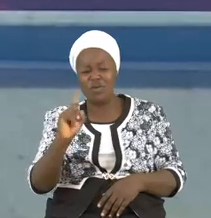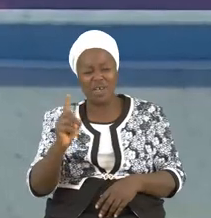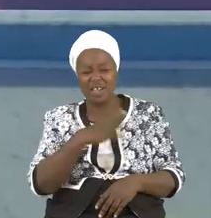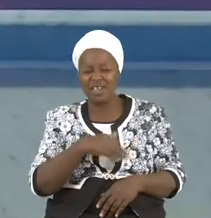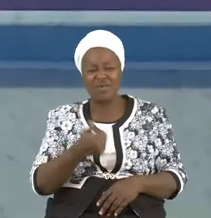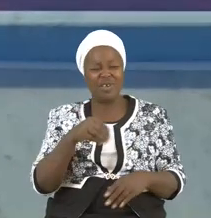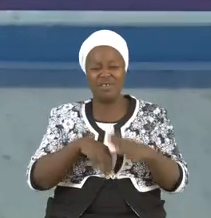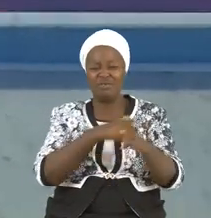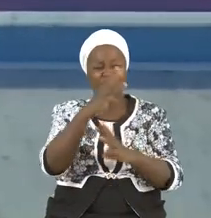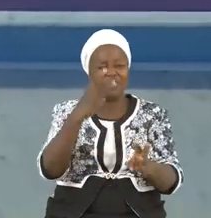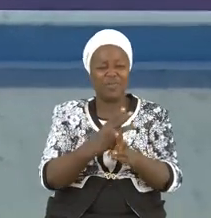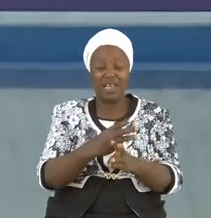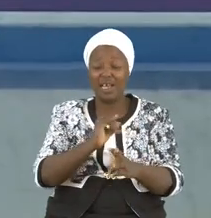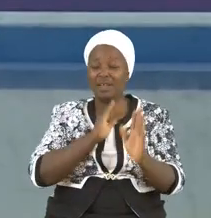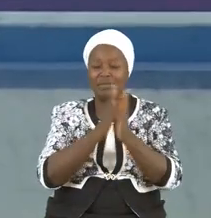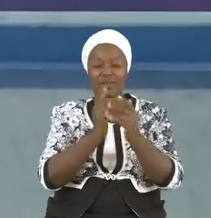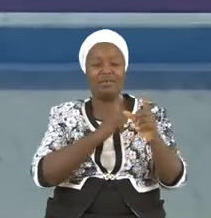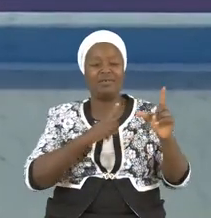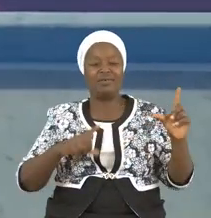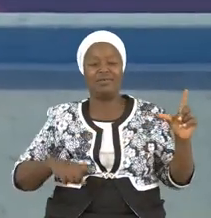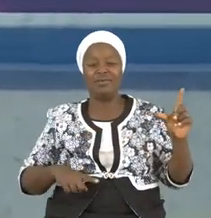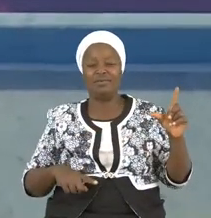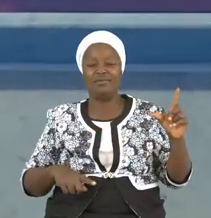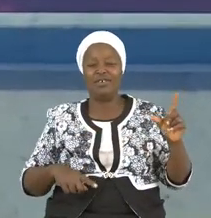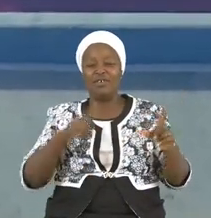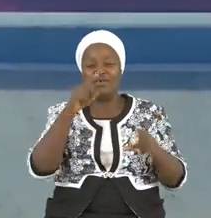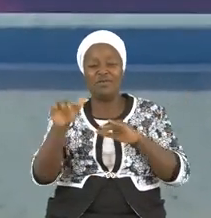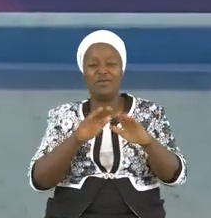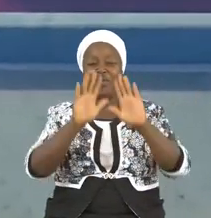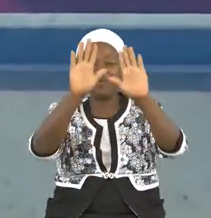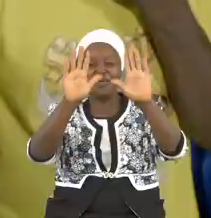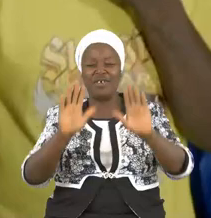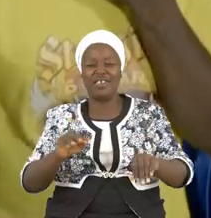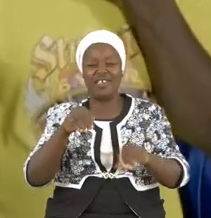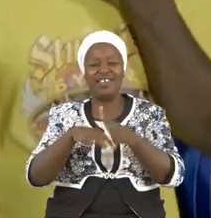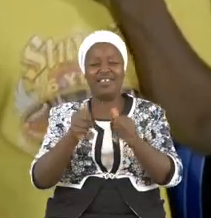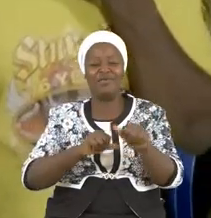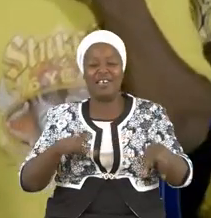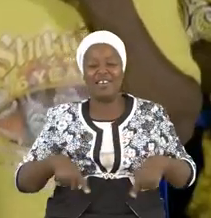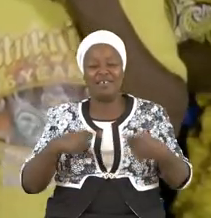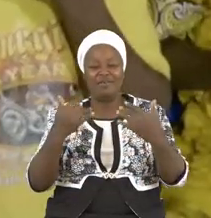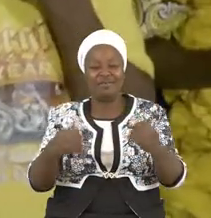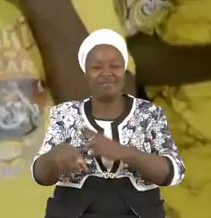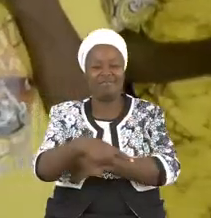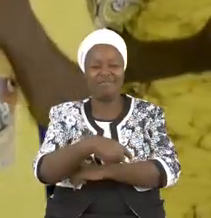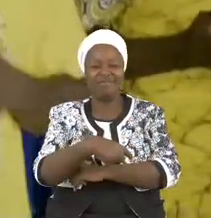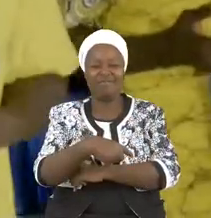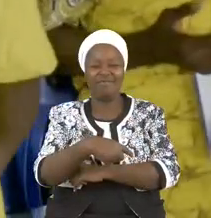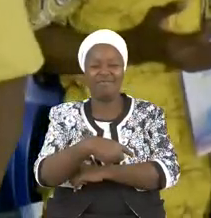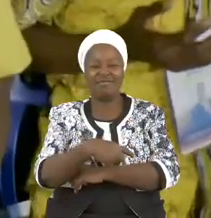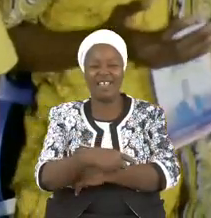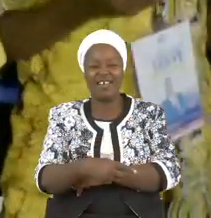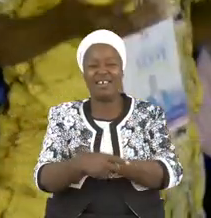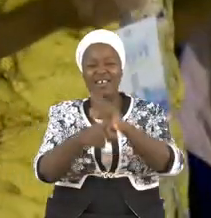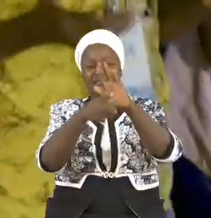world, I pray, Lord, you do wonders in every life today. Amen. Subdue the